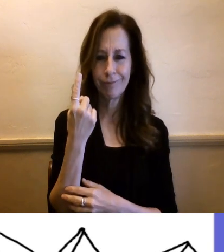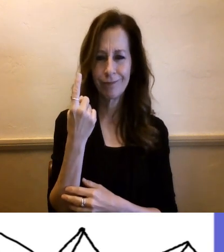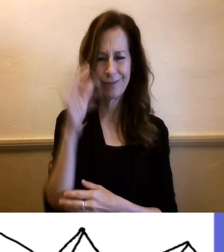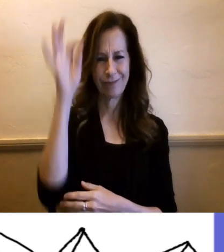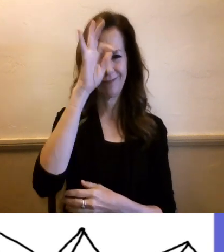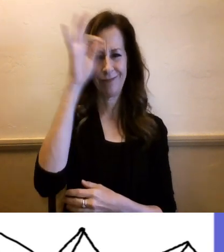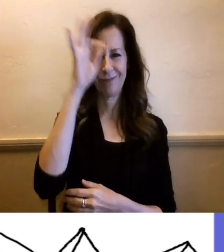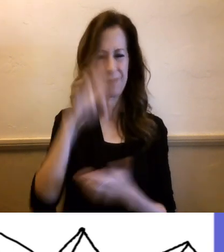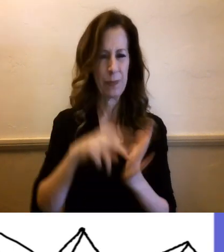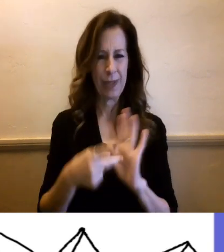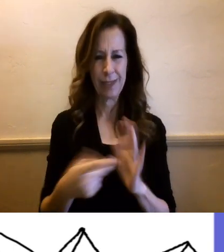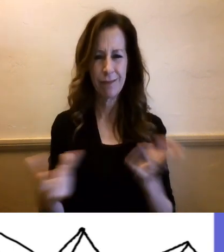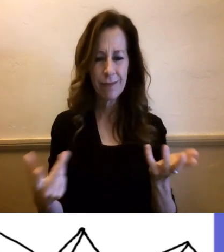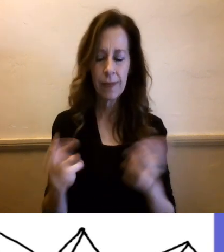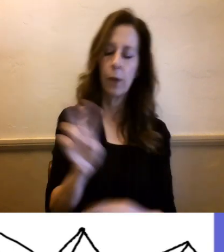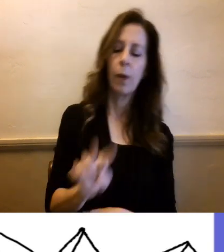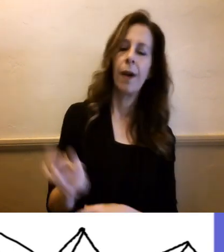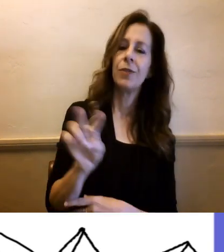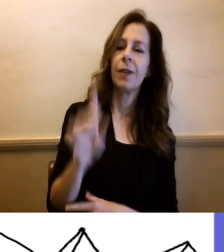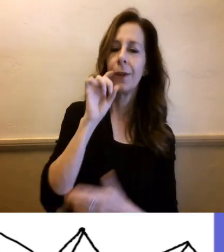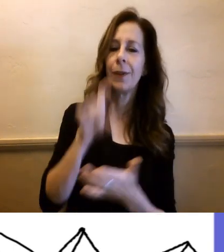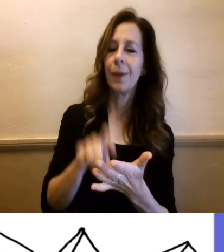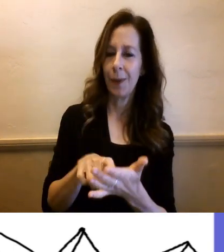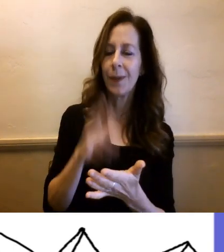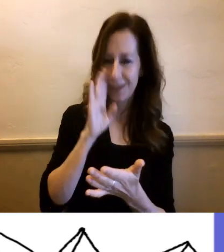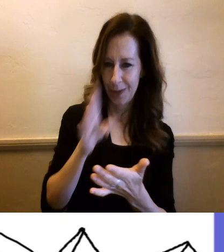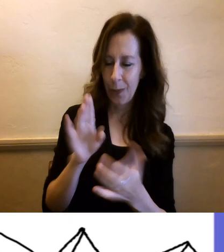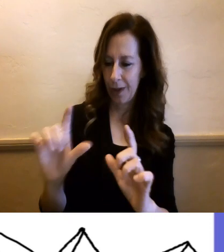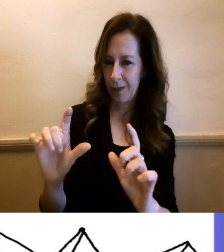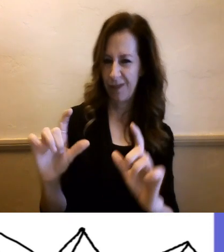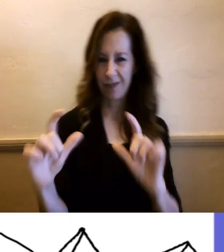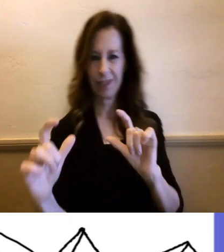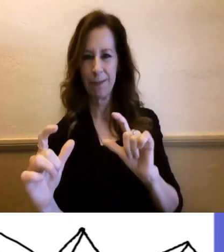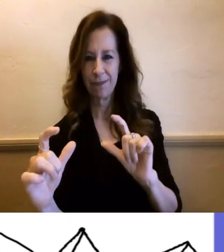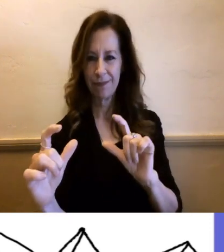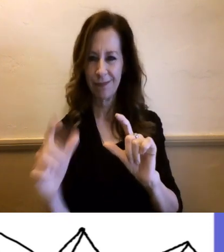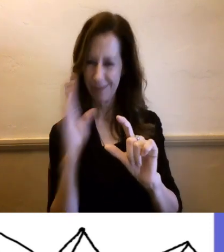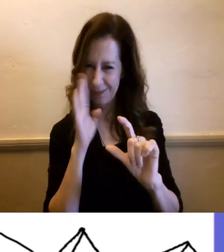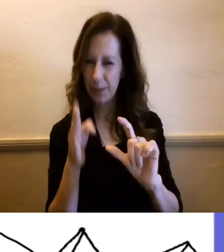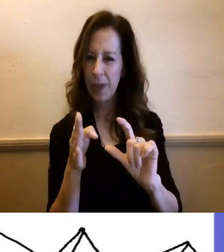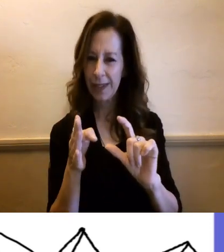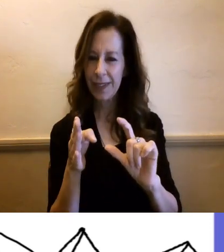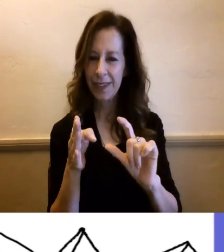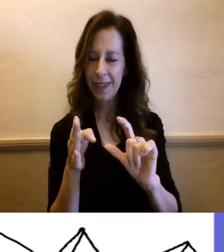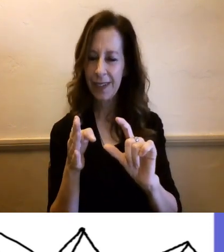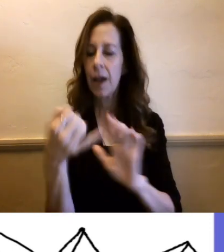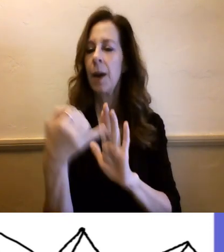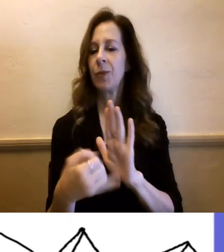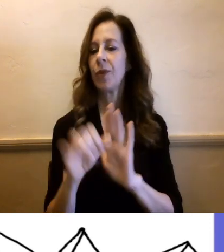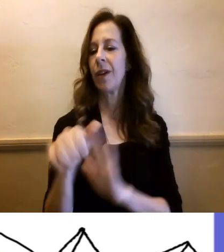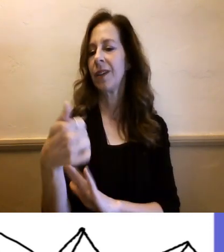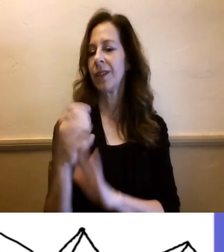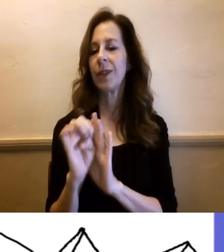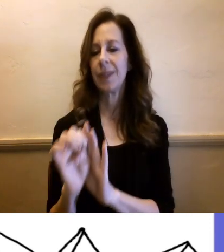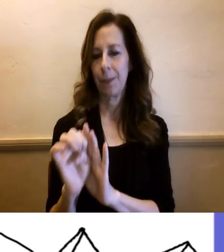you, basically if you don't know what I'm talking about, keep watching that and you'll see that it kind of flips the sides on you. All right, so I'm